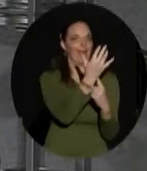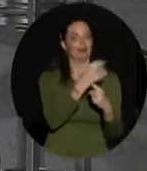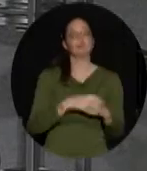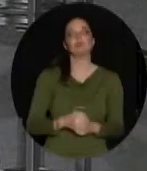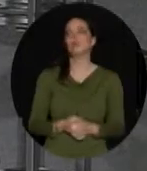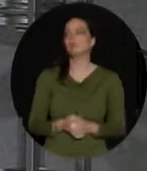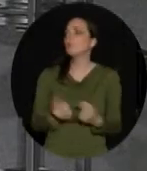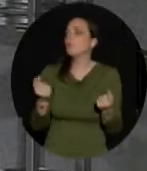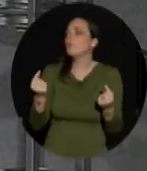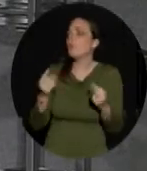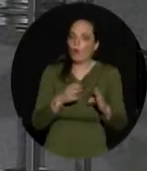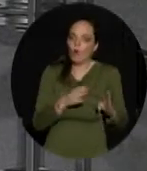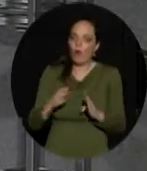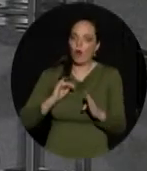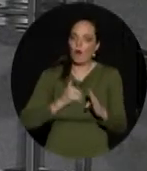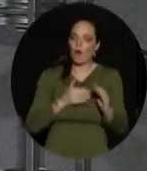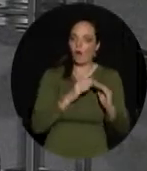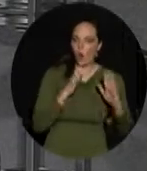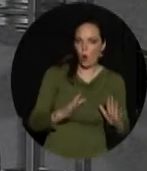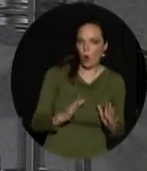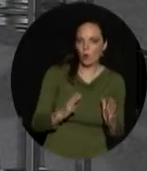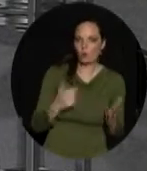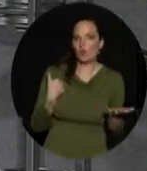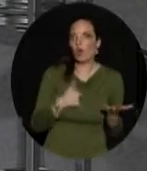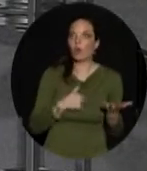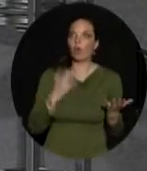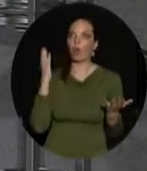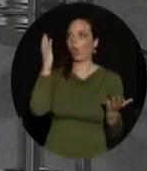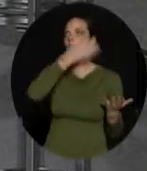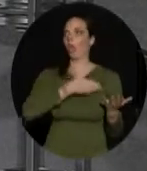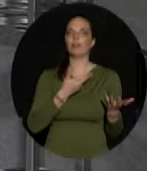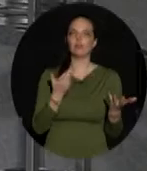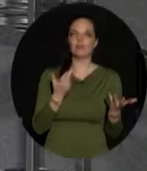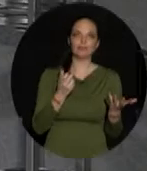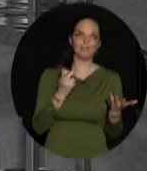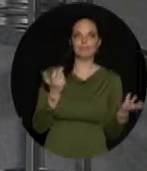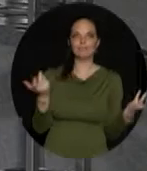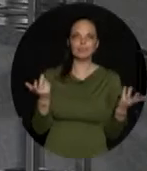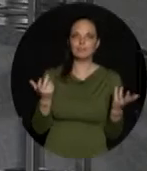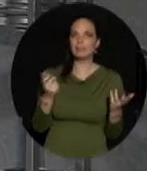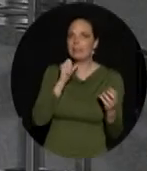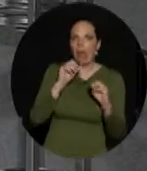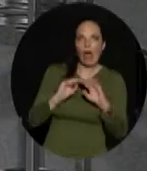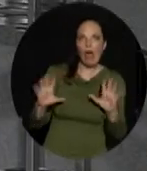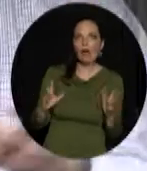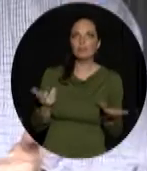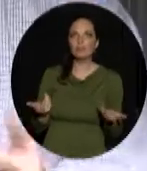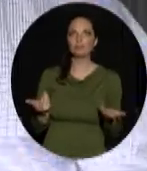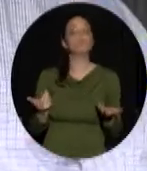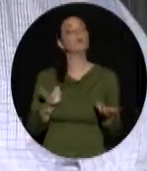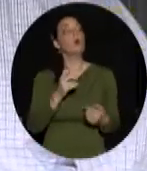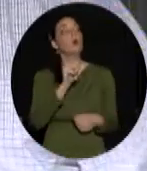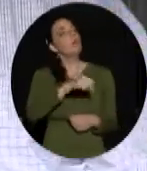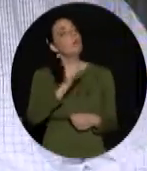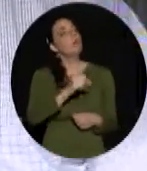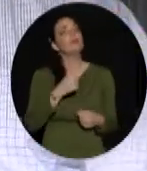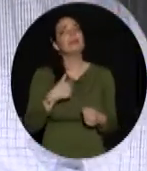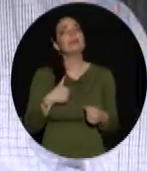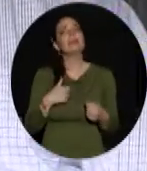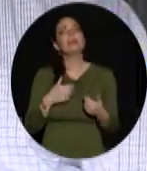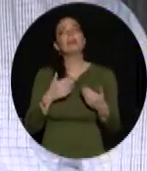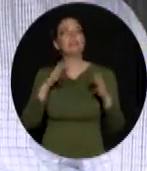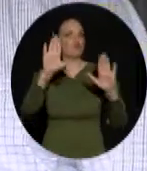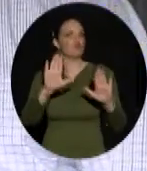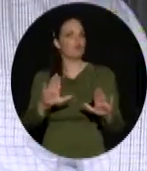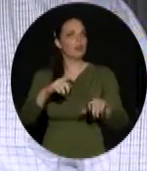anything we can do to prepare our home that we maybe wouldn't think of? Are there any kind of... Sure. I mean, I guess as I kind of said off the top, this is always a great time